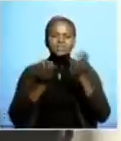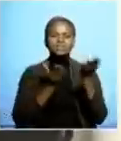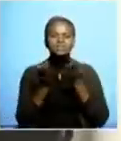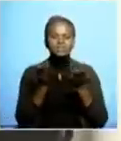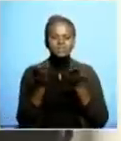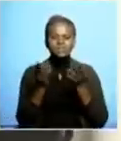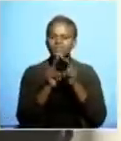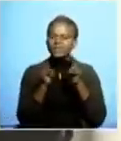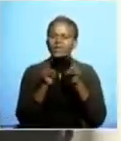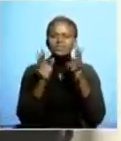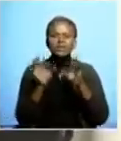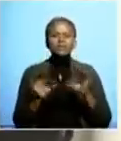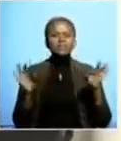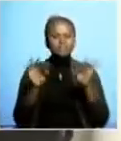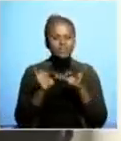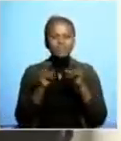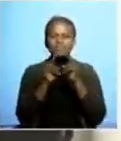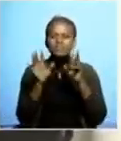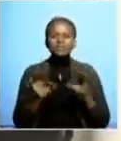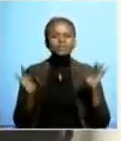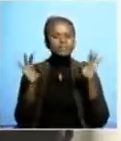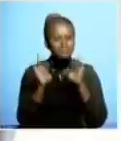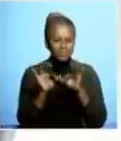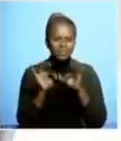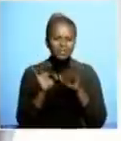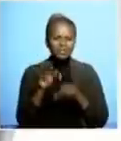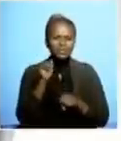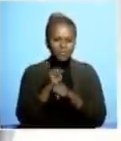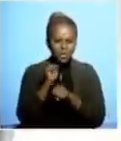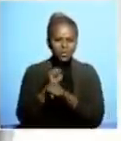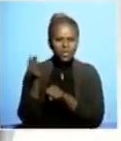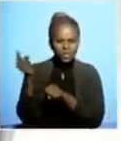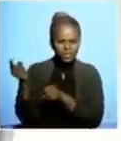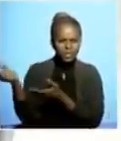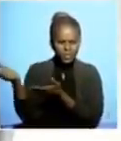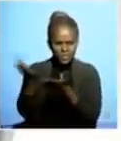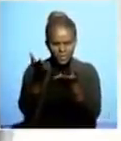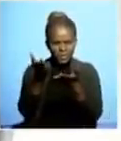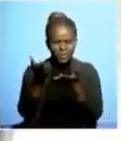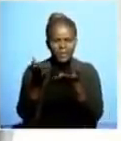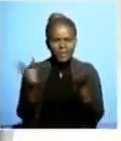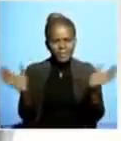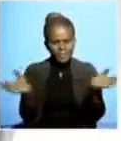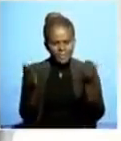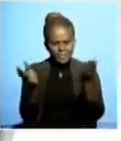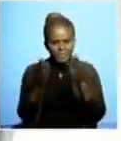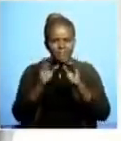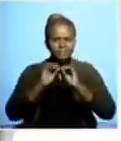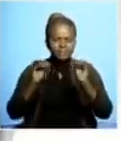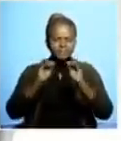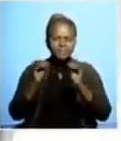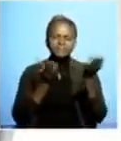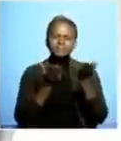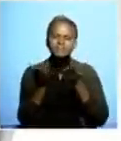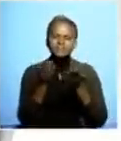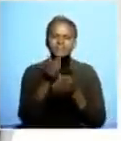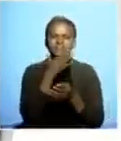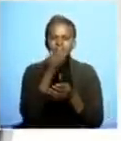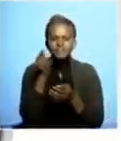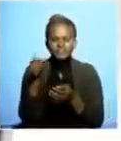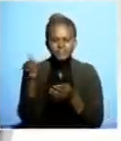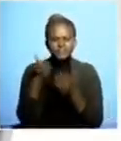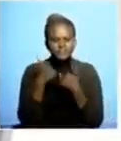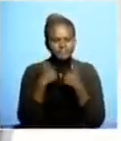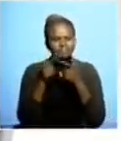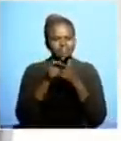important, extremely important function you are going there to chair the teaching service commission. And you have a